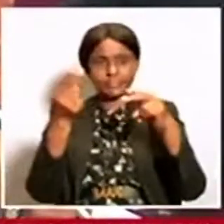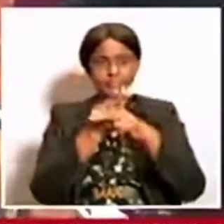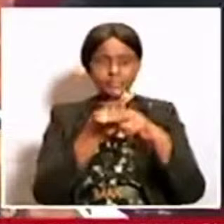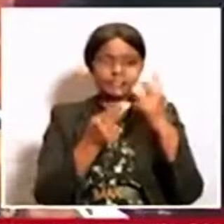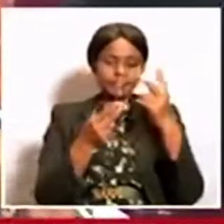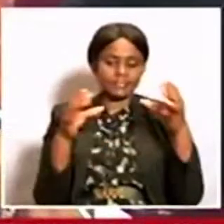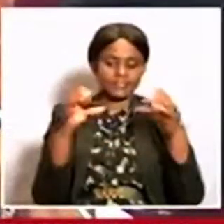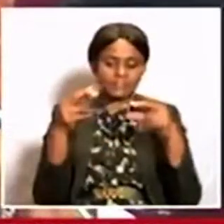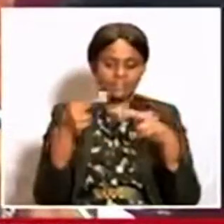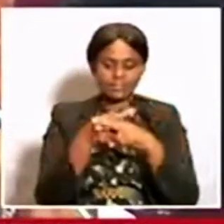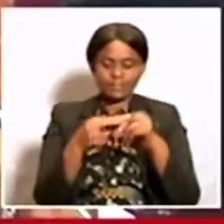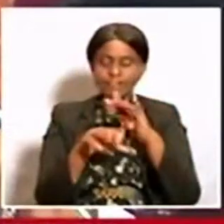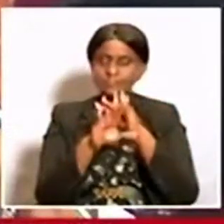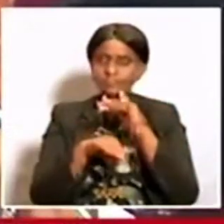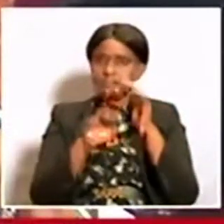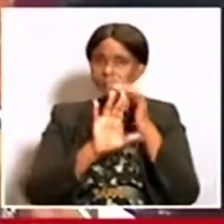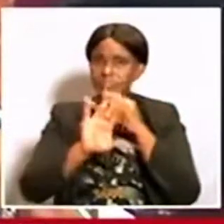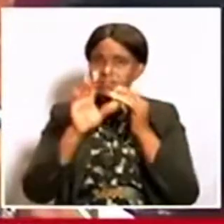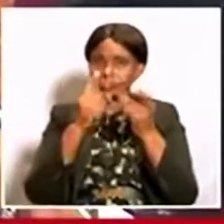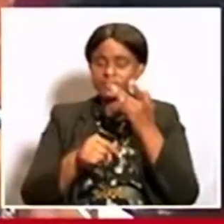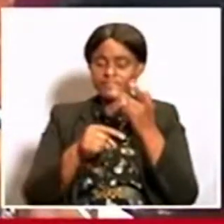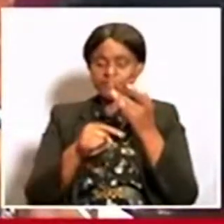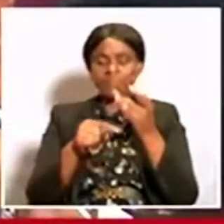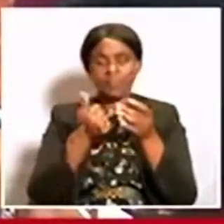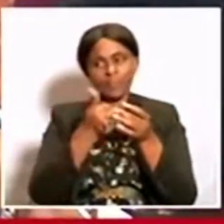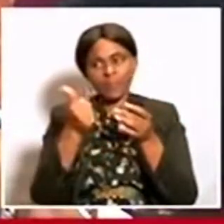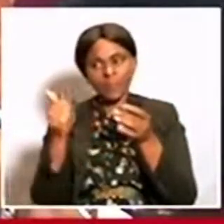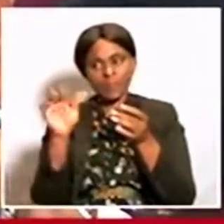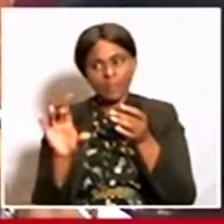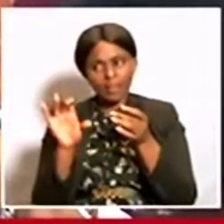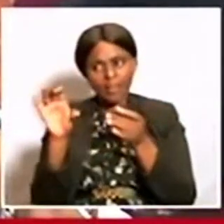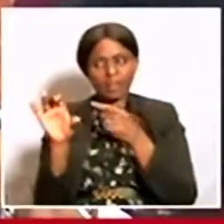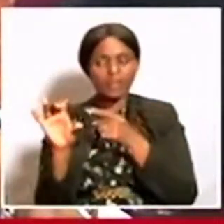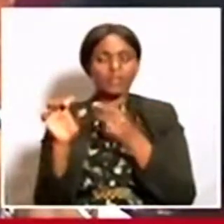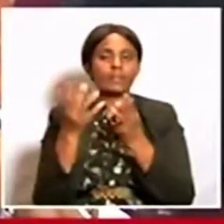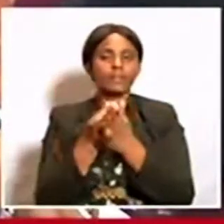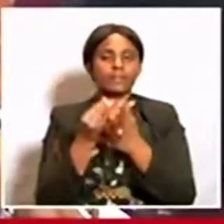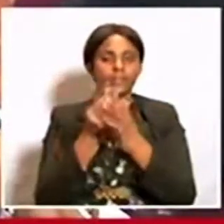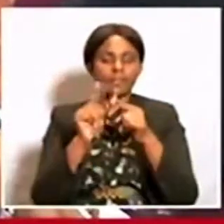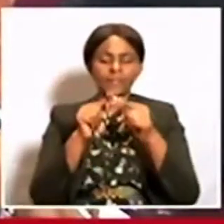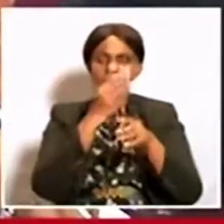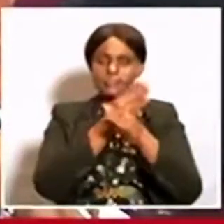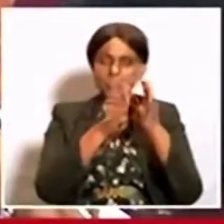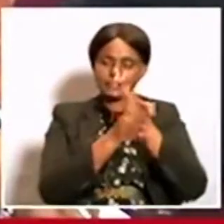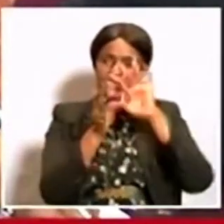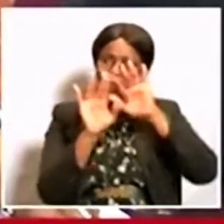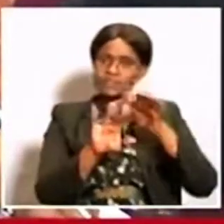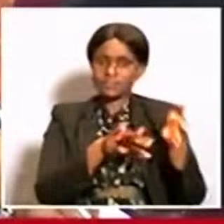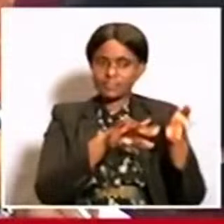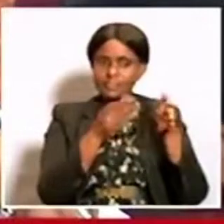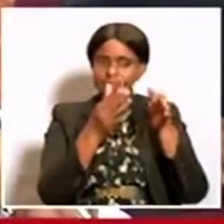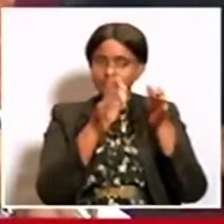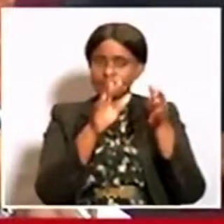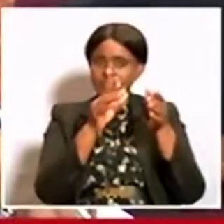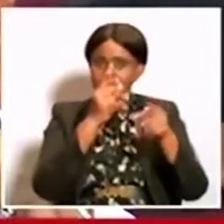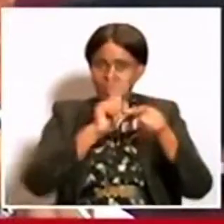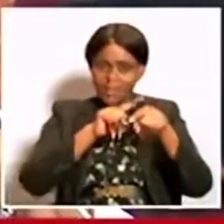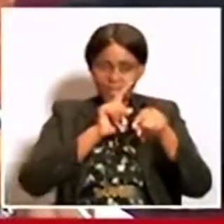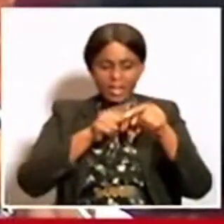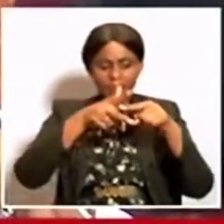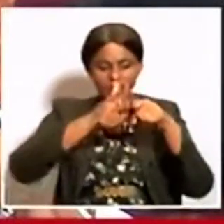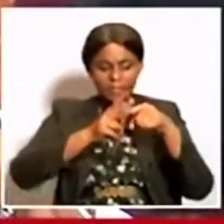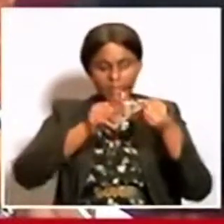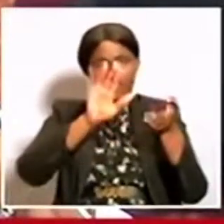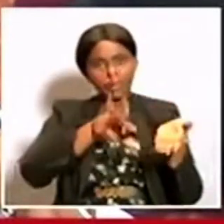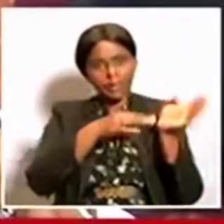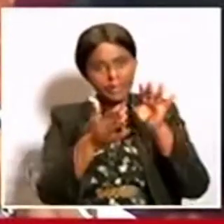block under the contingent component, but the structure collapsed during repair. See